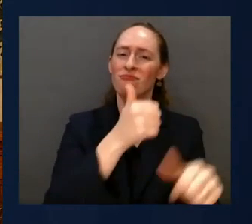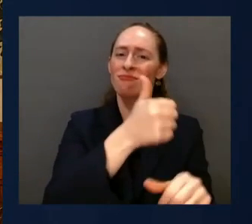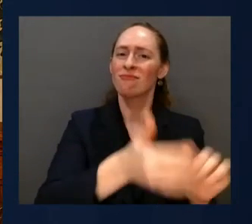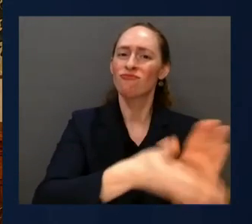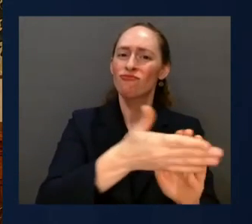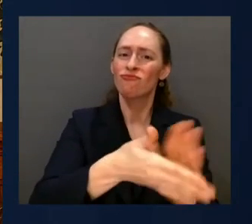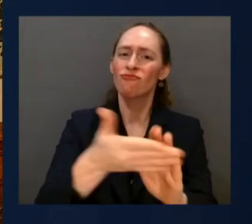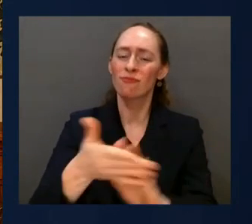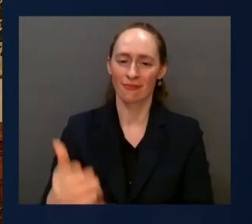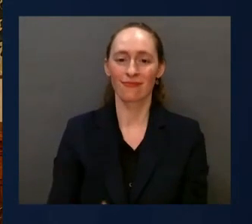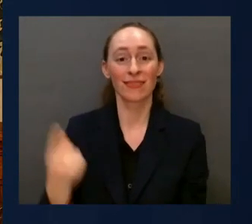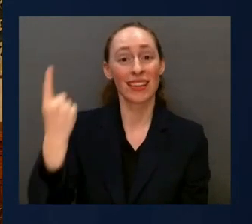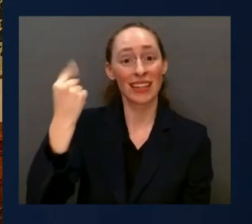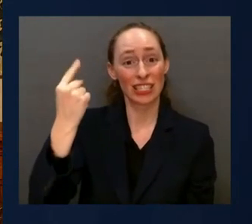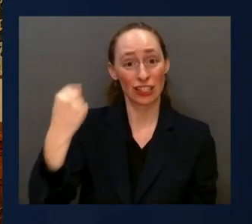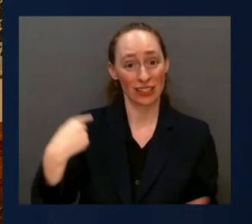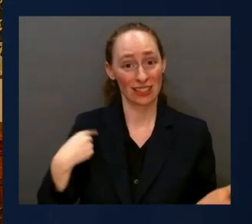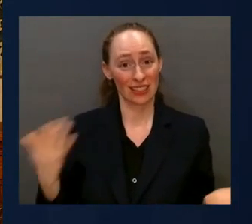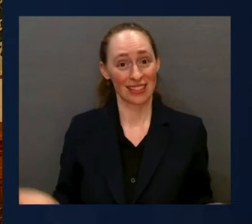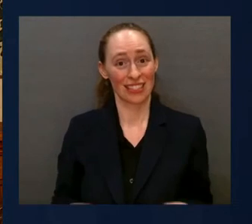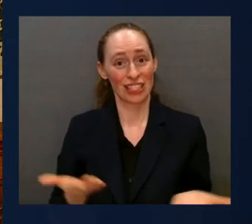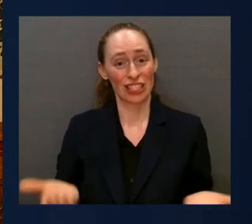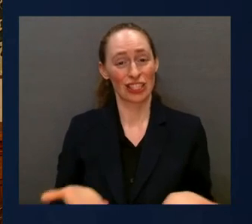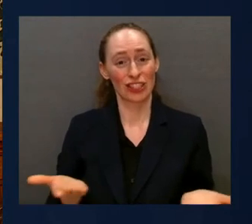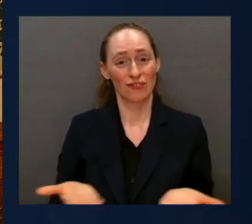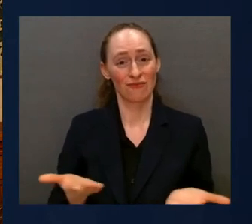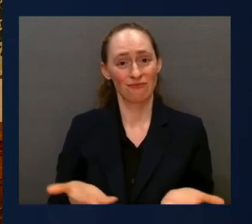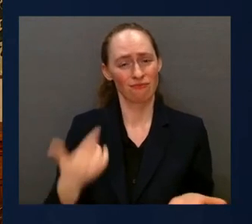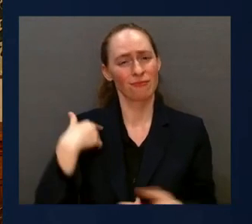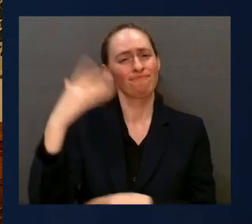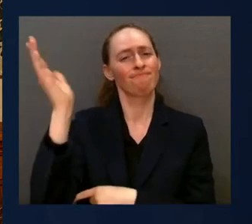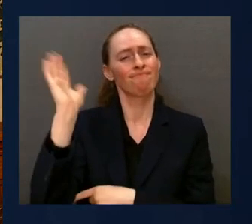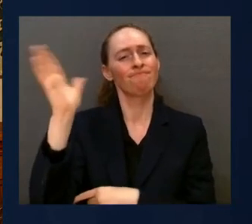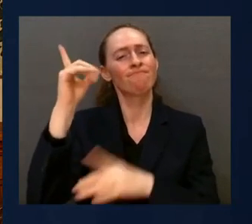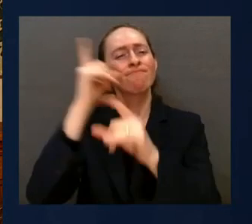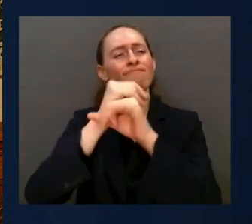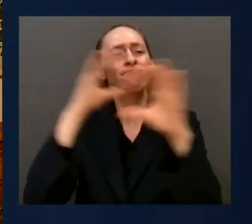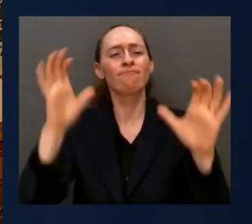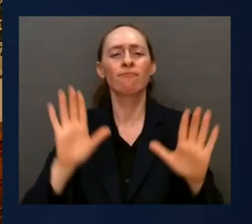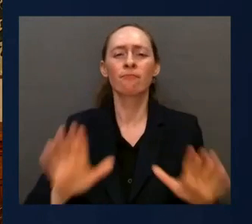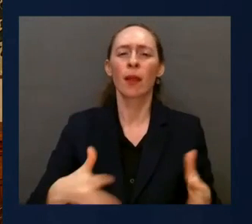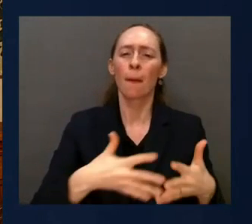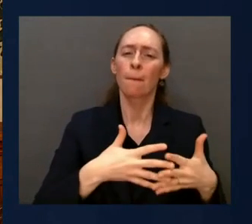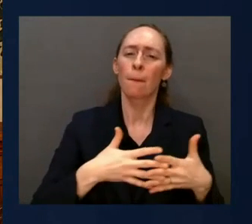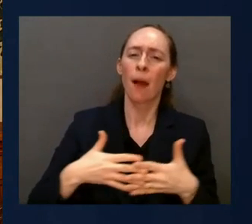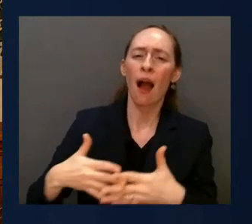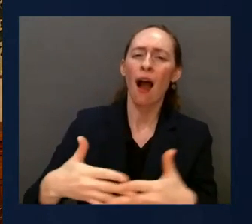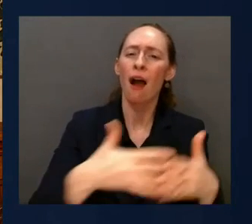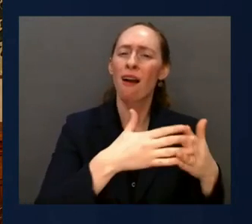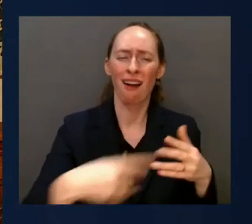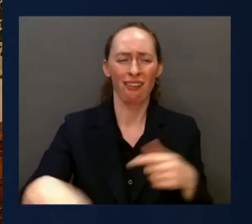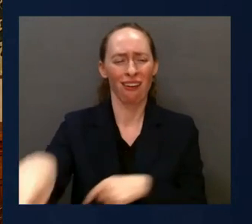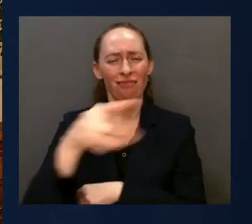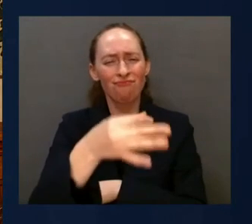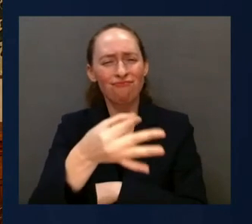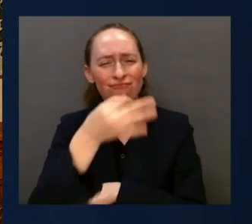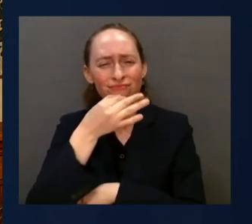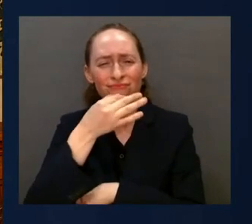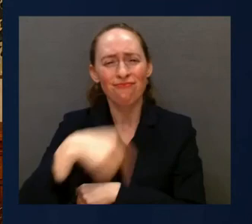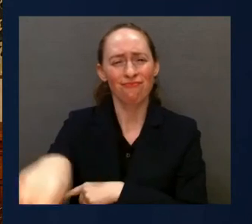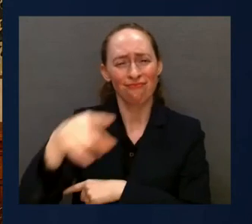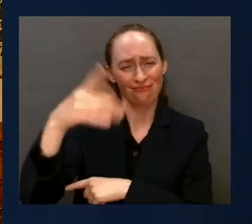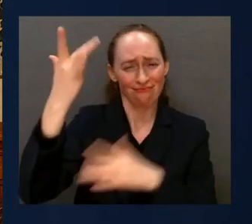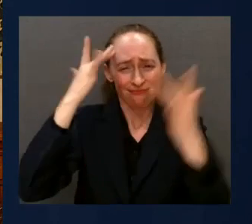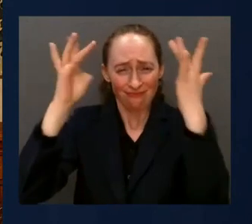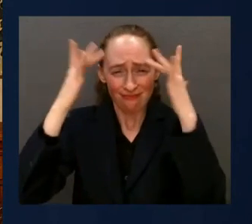possibilities. Semiconductors, small computer chips the size of a fingerprint that power everything, from cell phones to